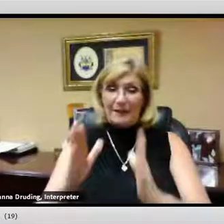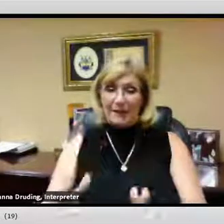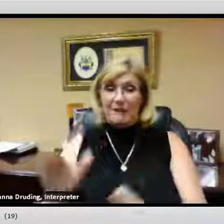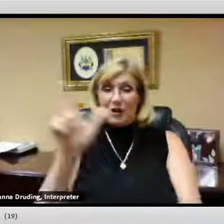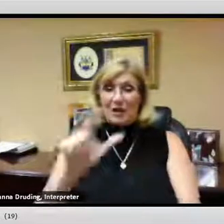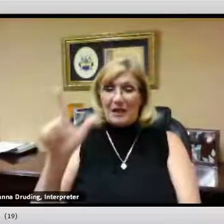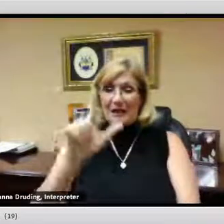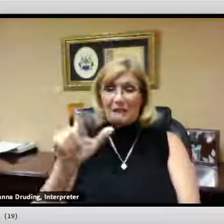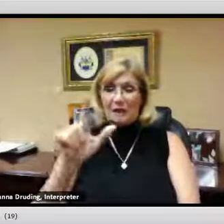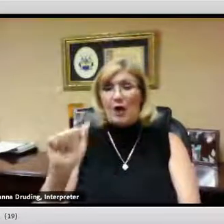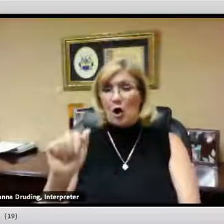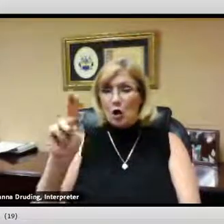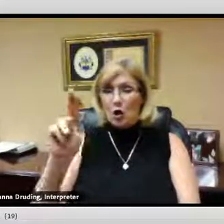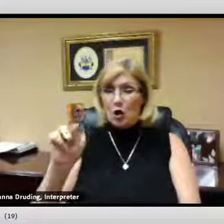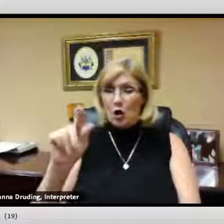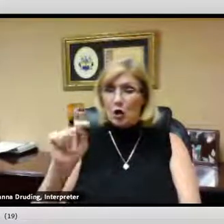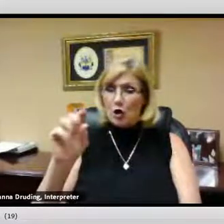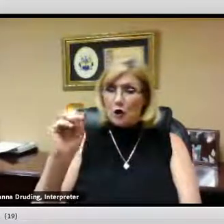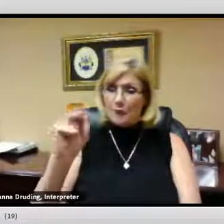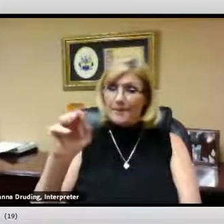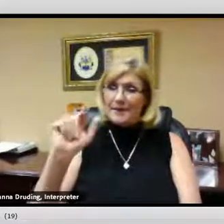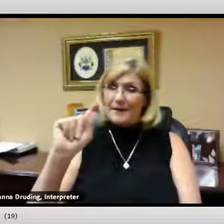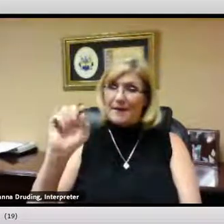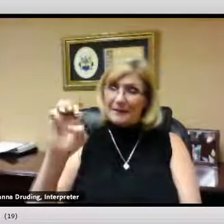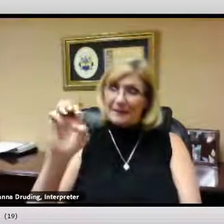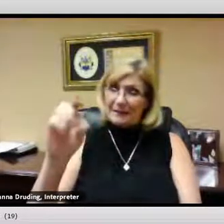library's automated system, and that's the main reason